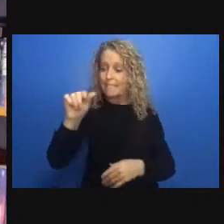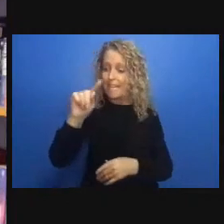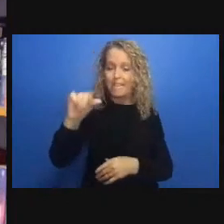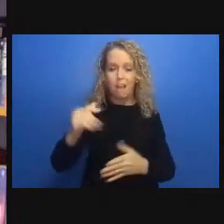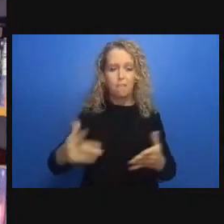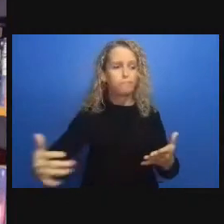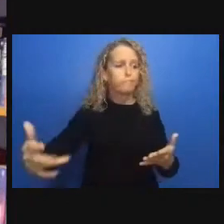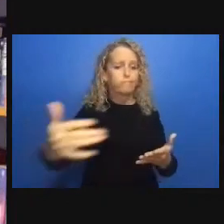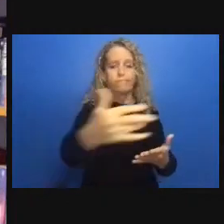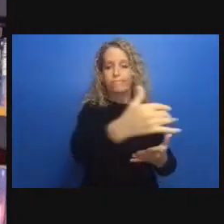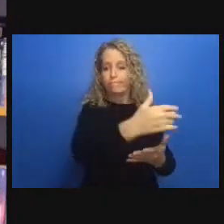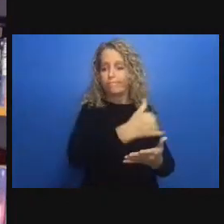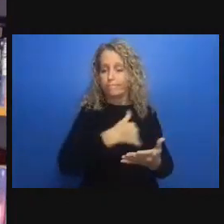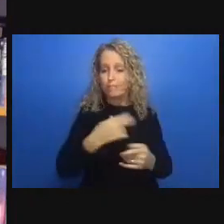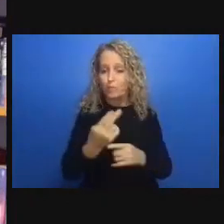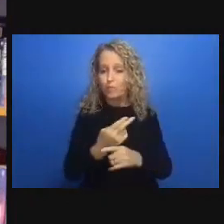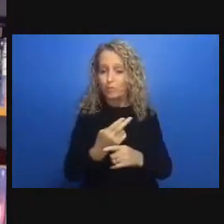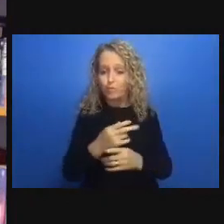resource.